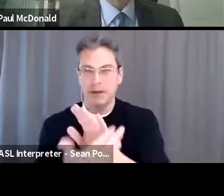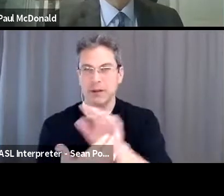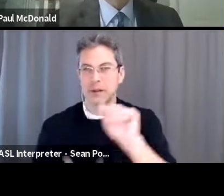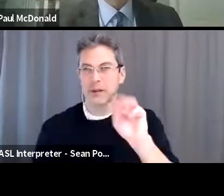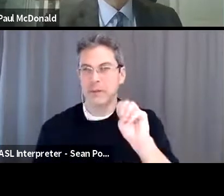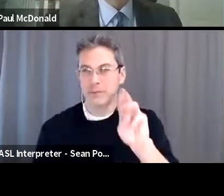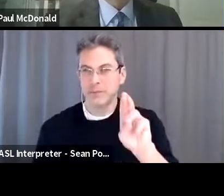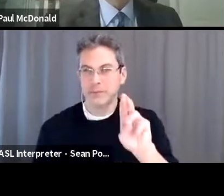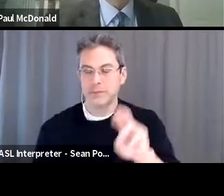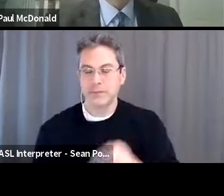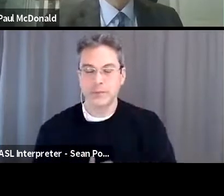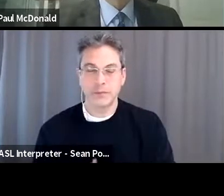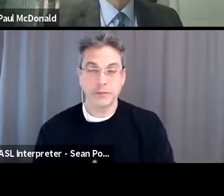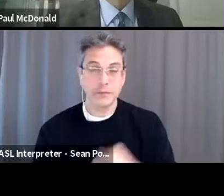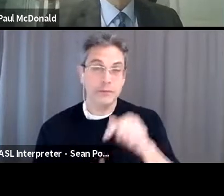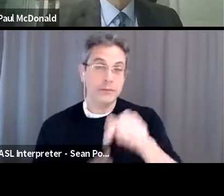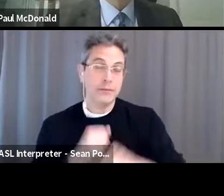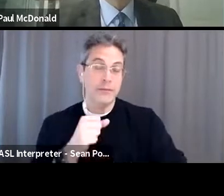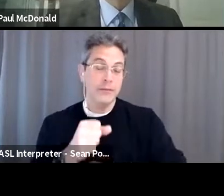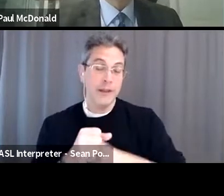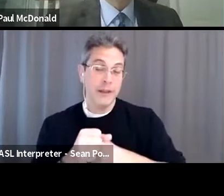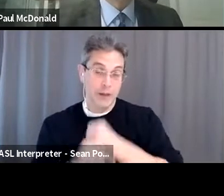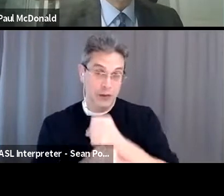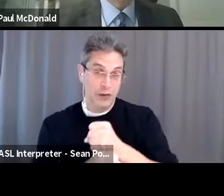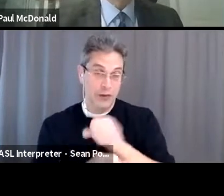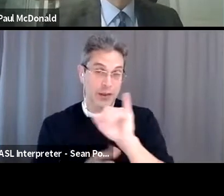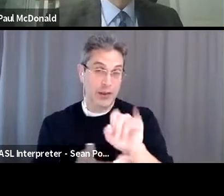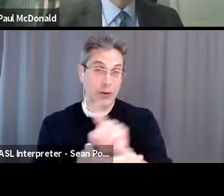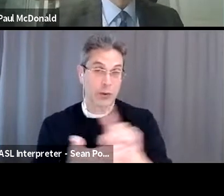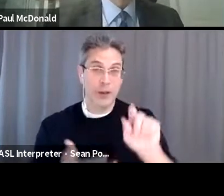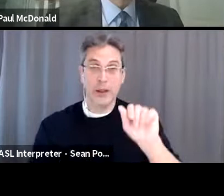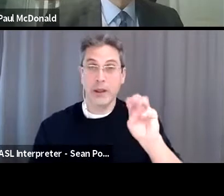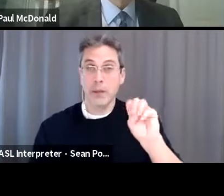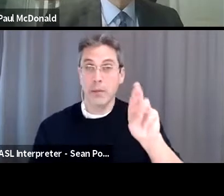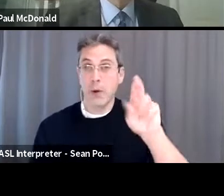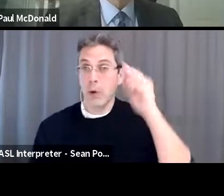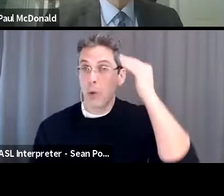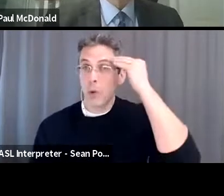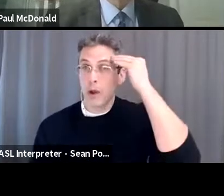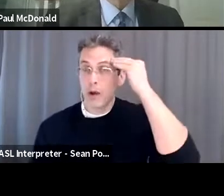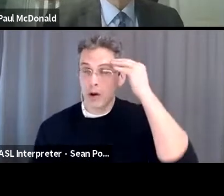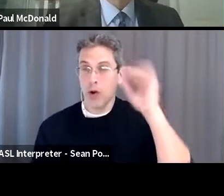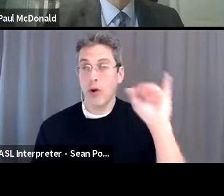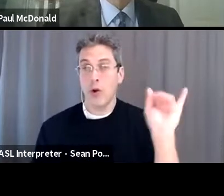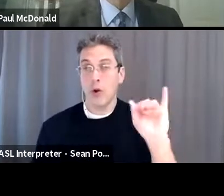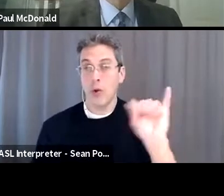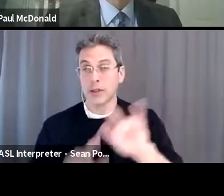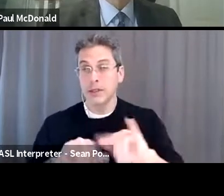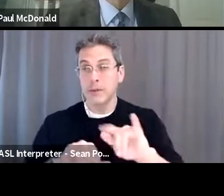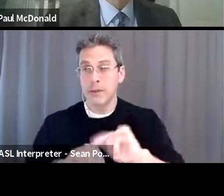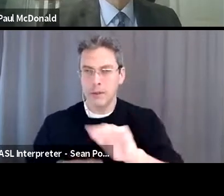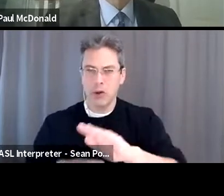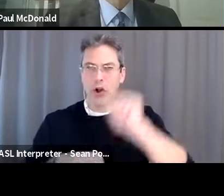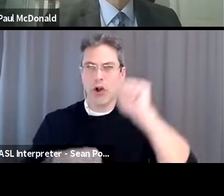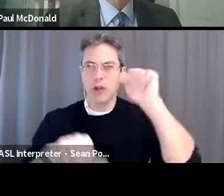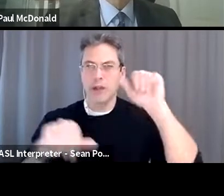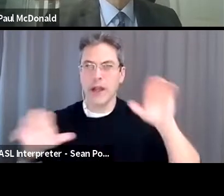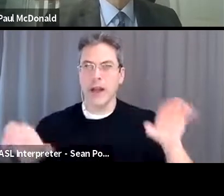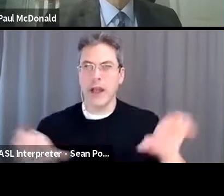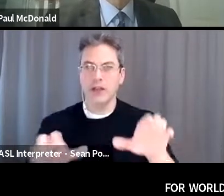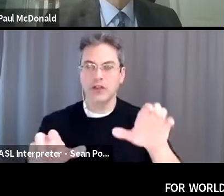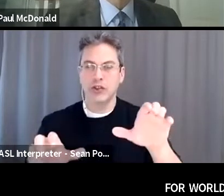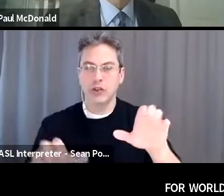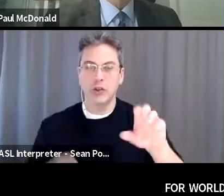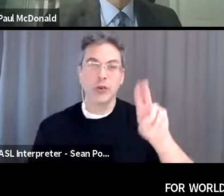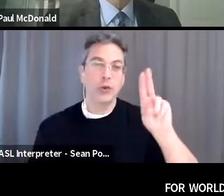theme for World Antimicrobial Awareness Week, it's also a call to action. The World Health Organization and partners at the UN